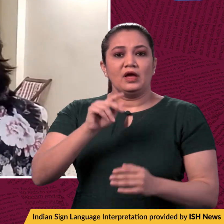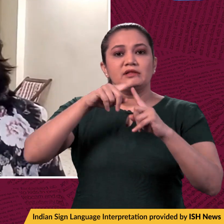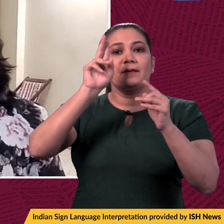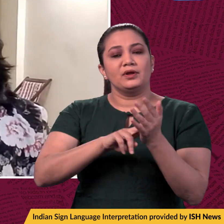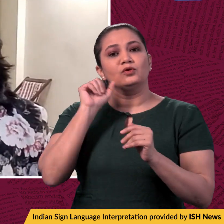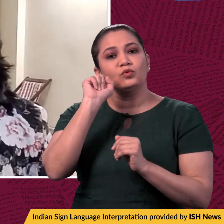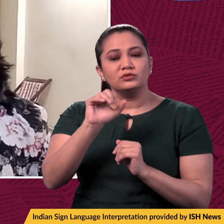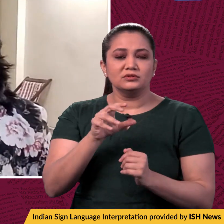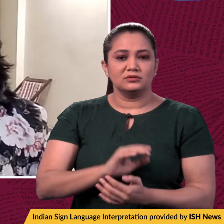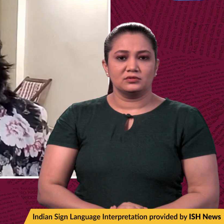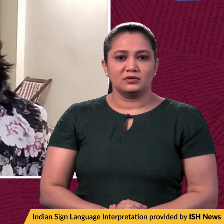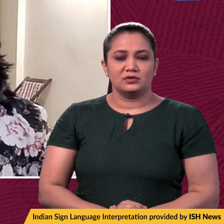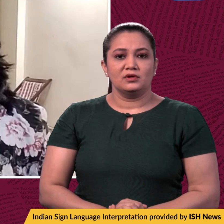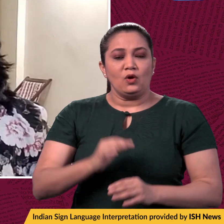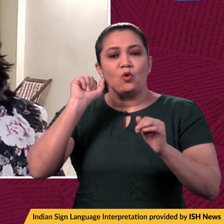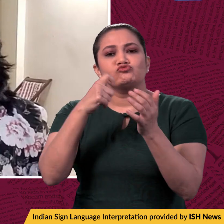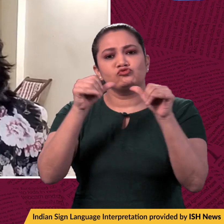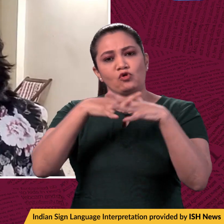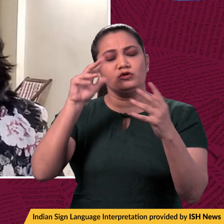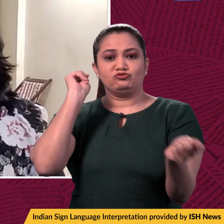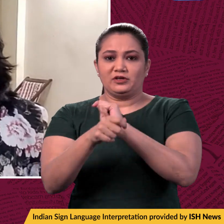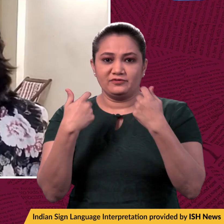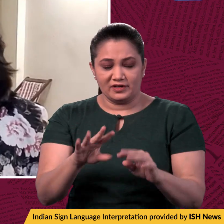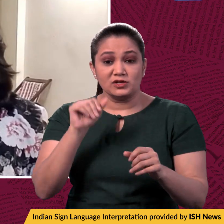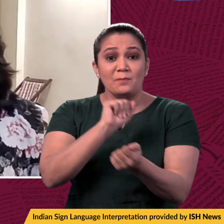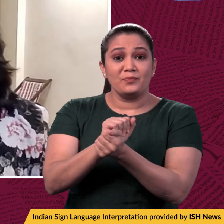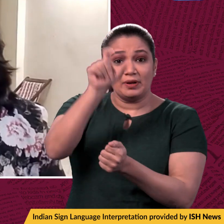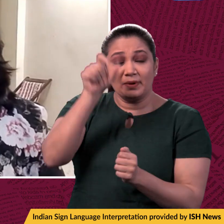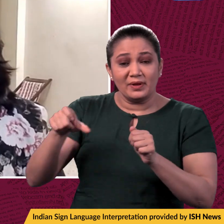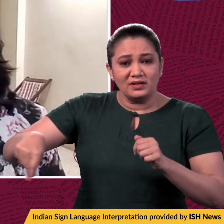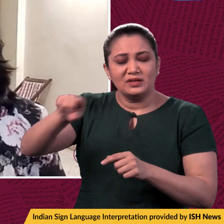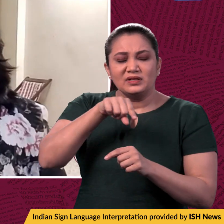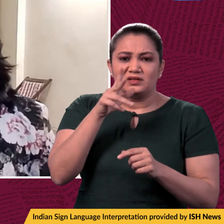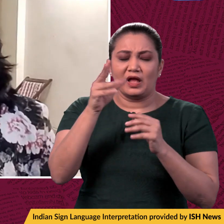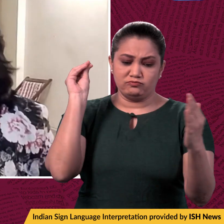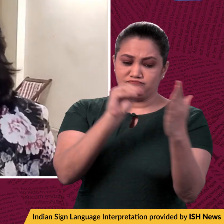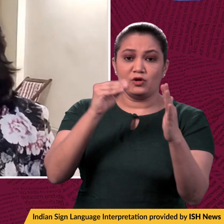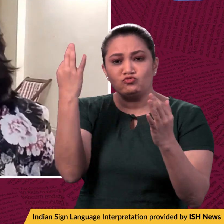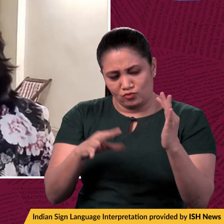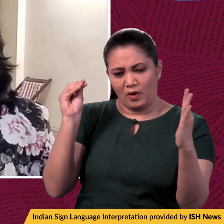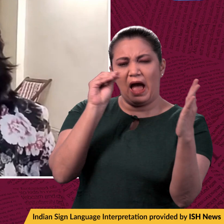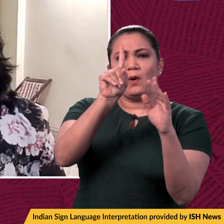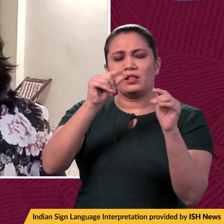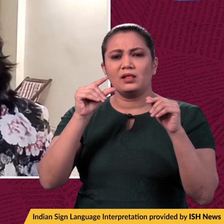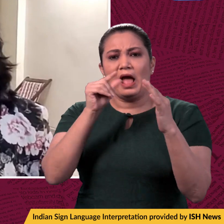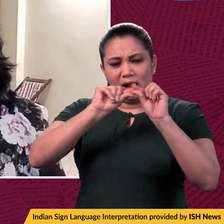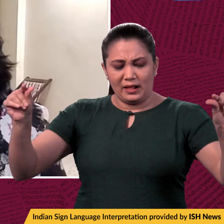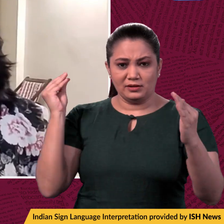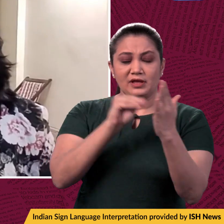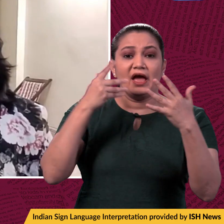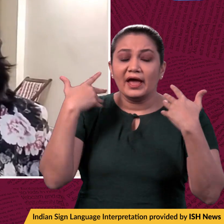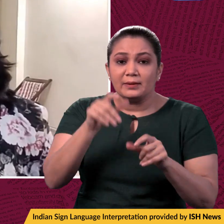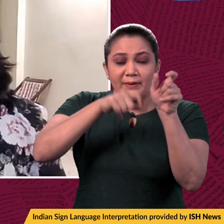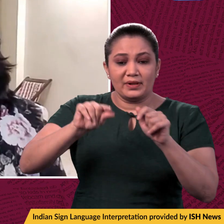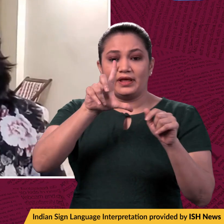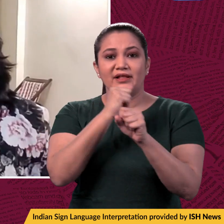in from the state of Tamil Nadu. Tamil Nadu has amended the legislation that governs its police force and has inserted a clause that